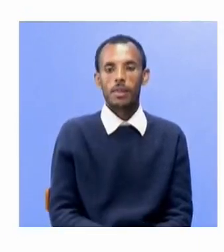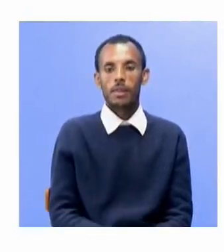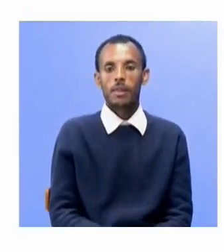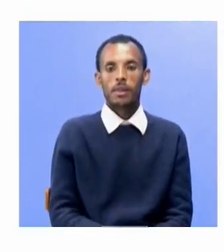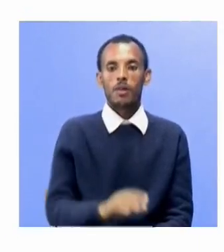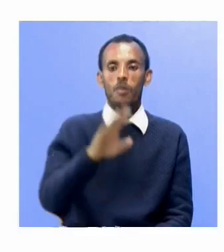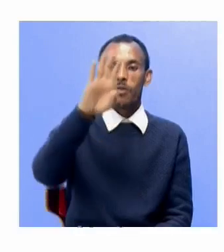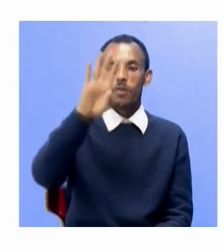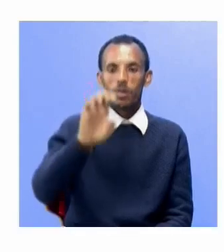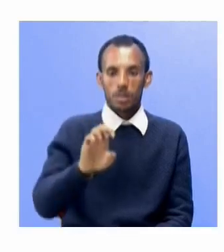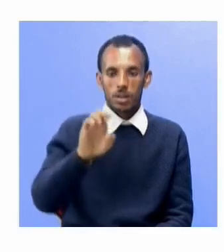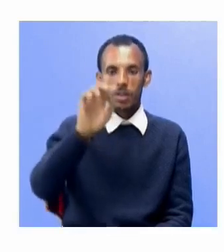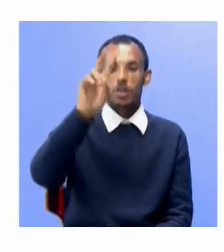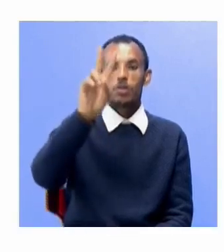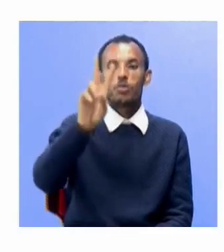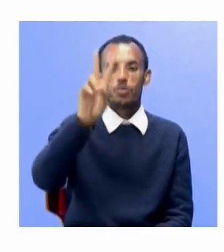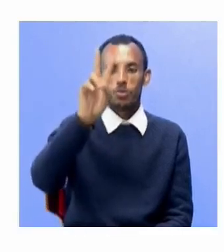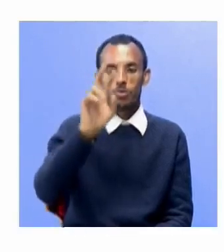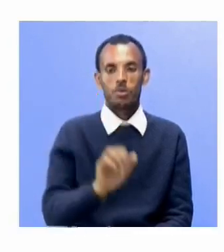42,